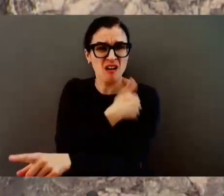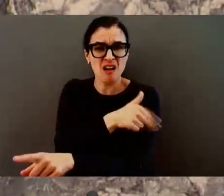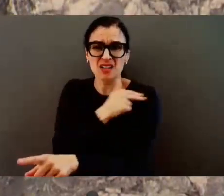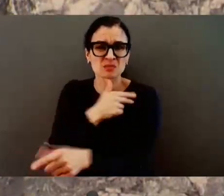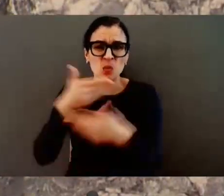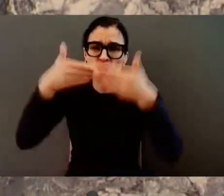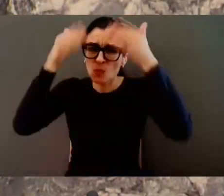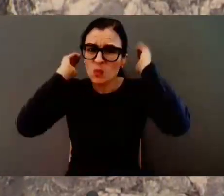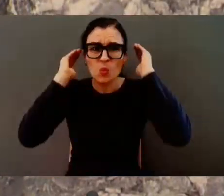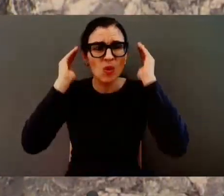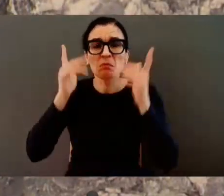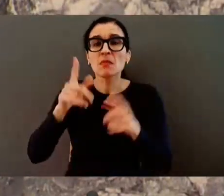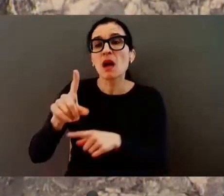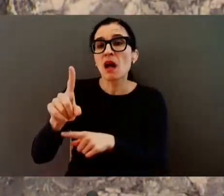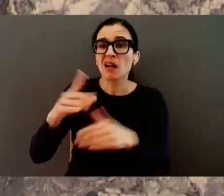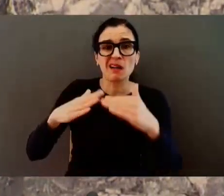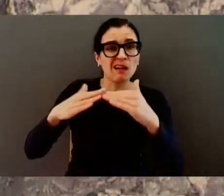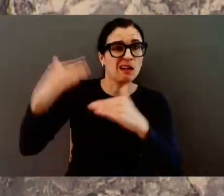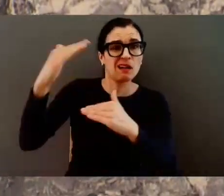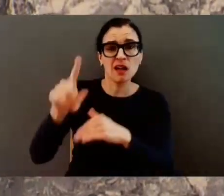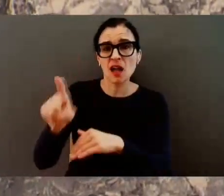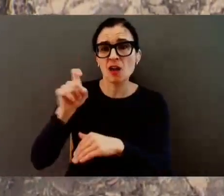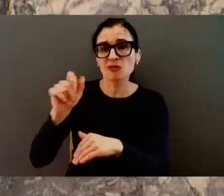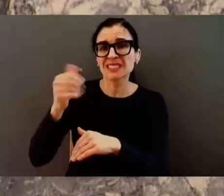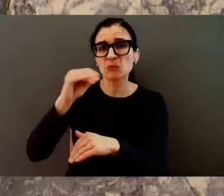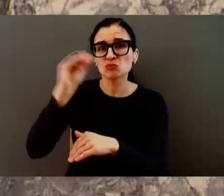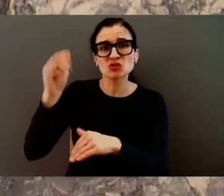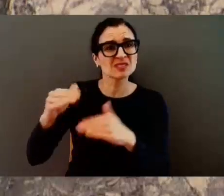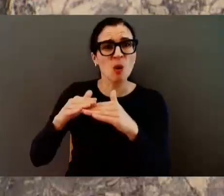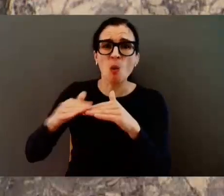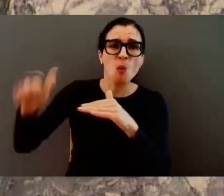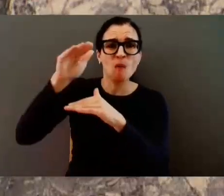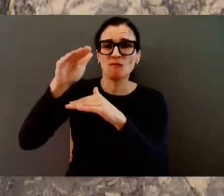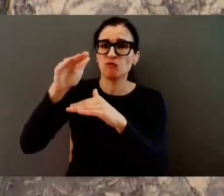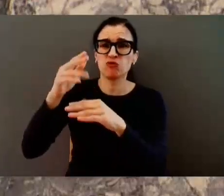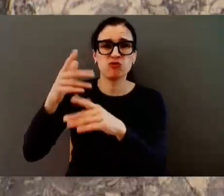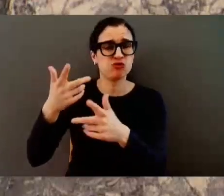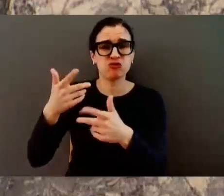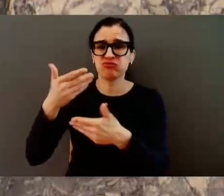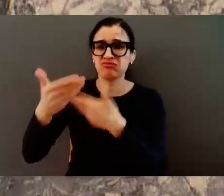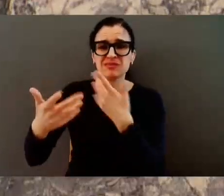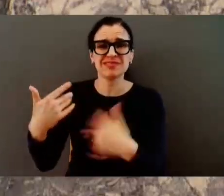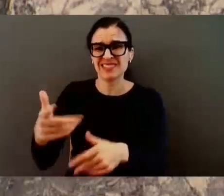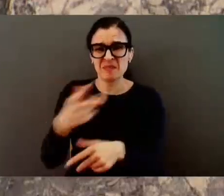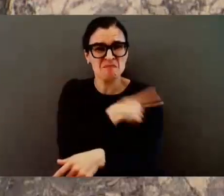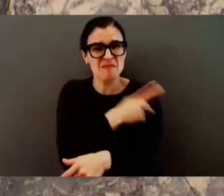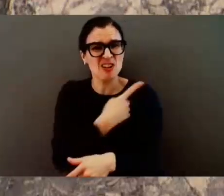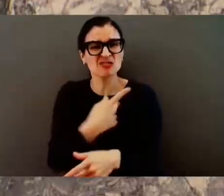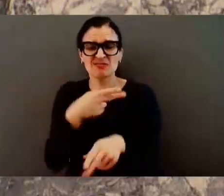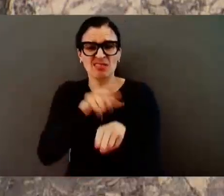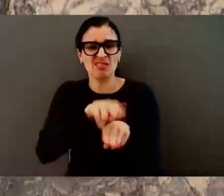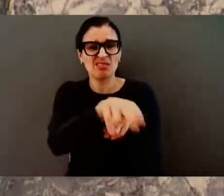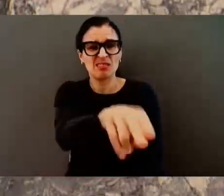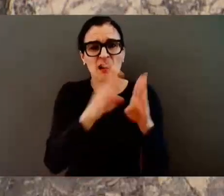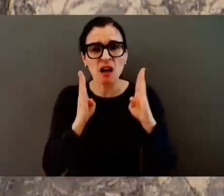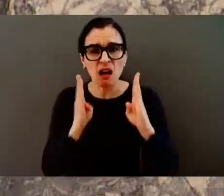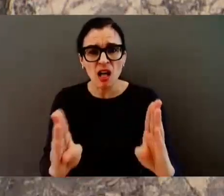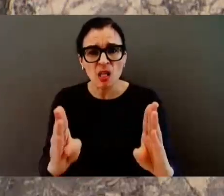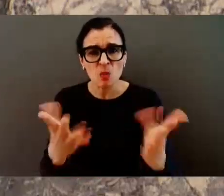for them properly. Recently, a child died because they couldn't get airlifted in time. A child